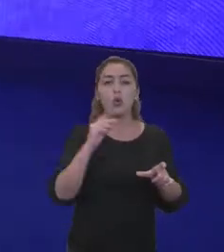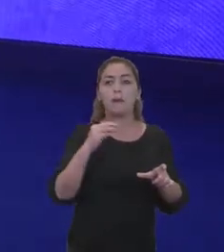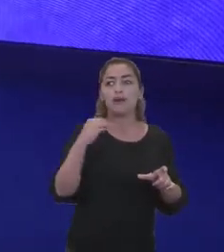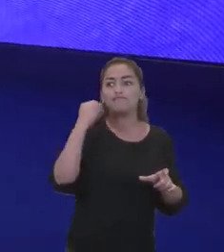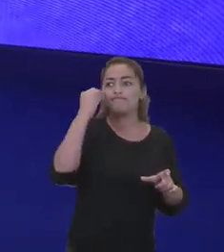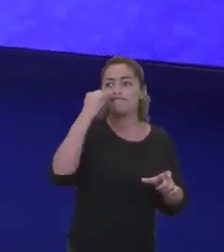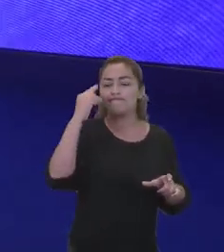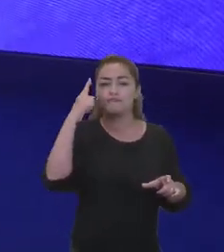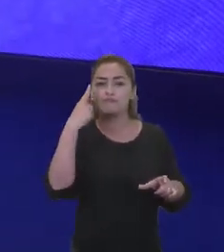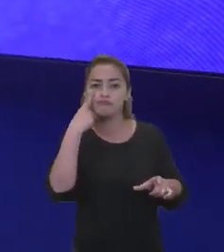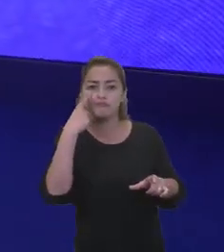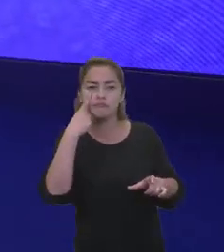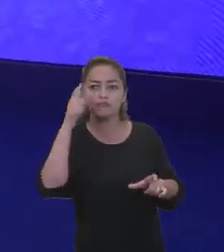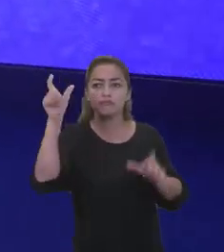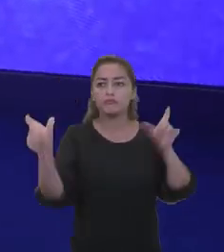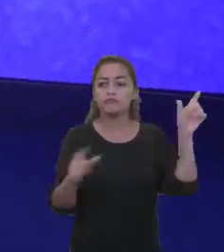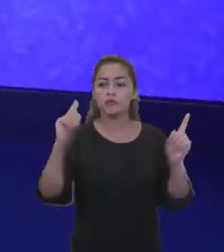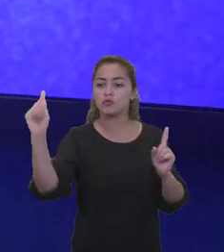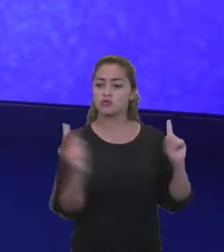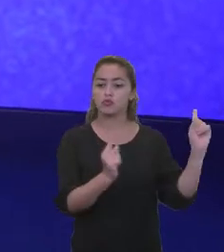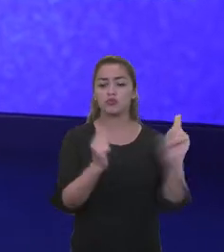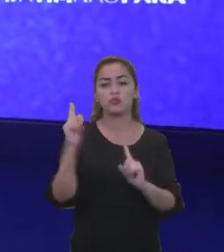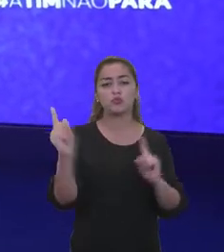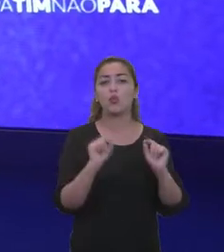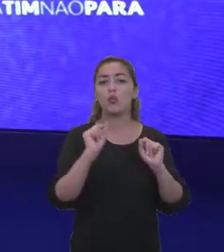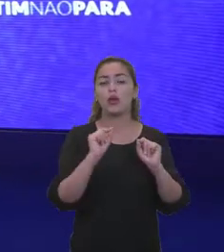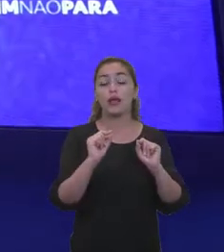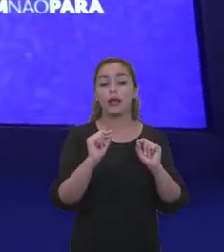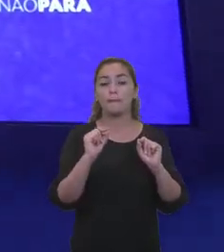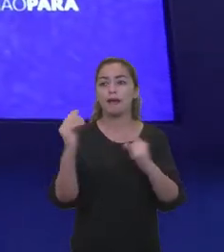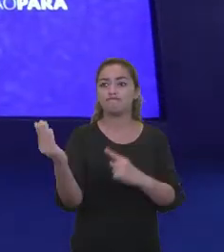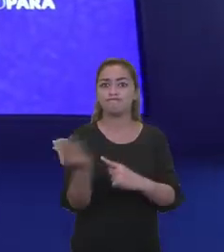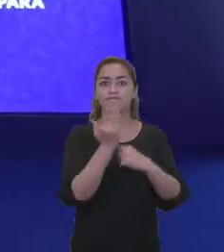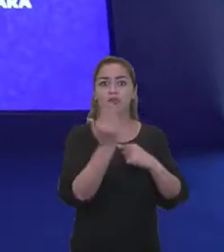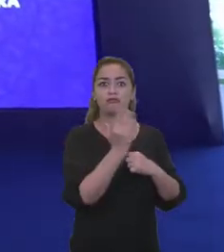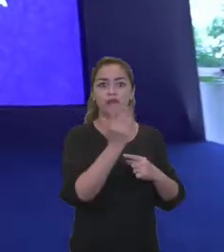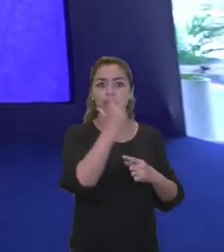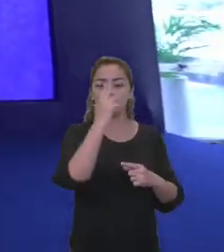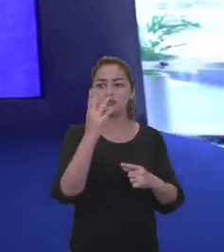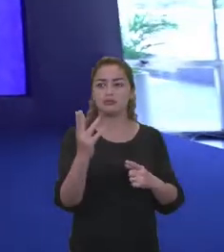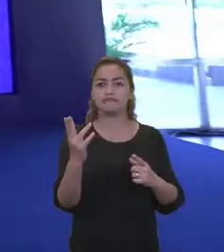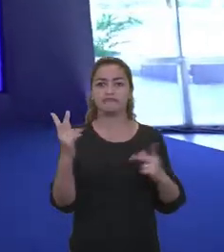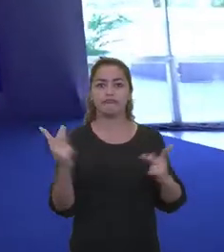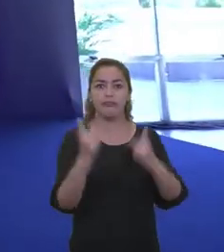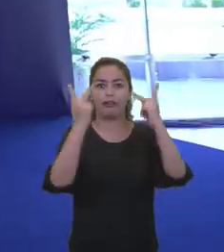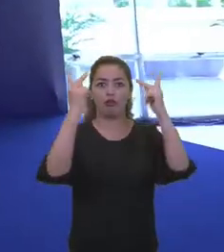leaders, inspiring people to complement our mission,